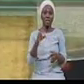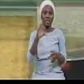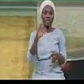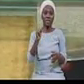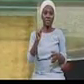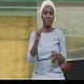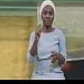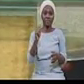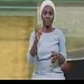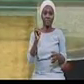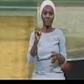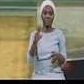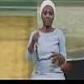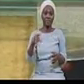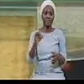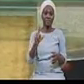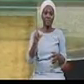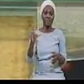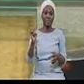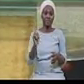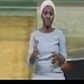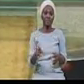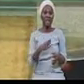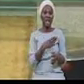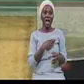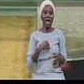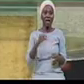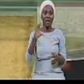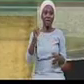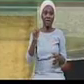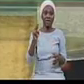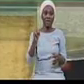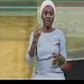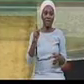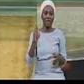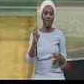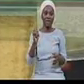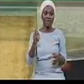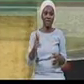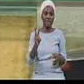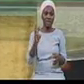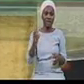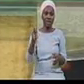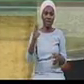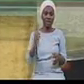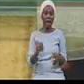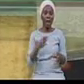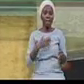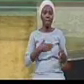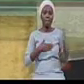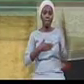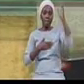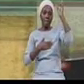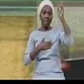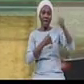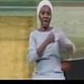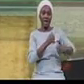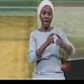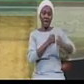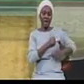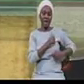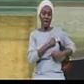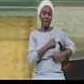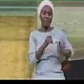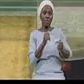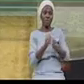worm, my great army which I sent among you. Verse 26, all